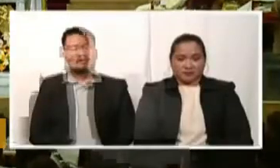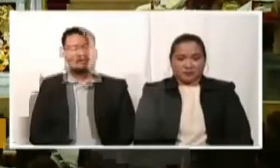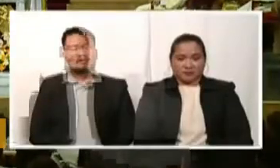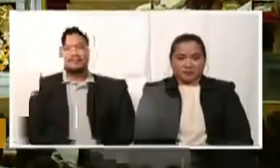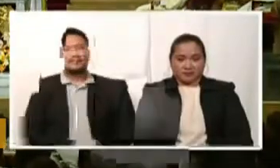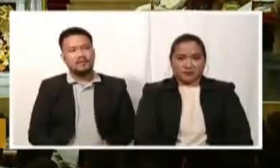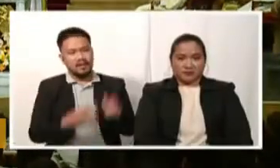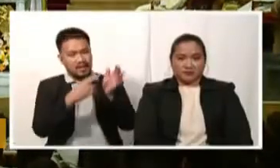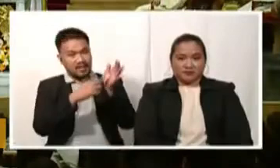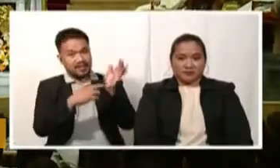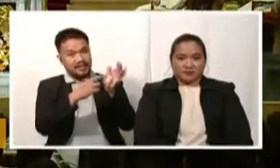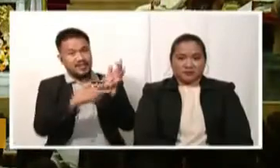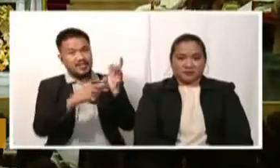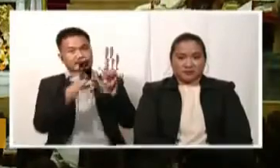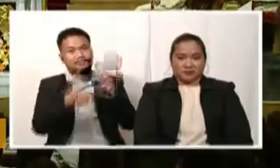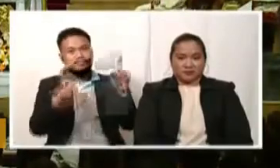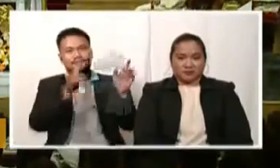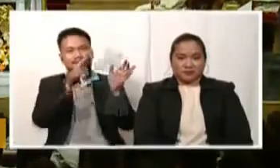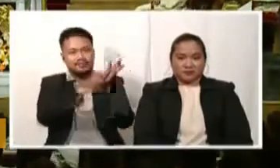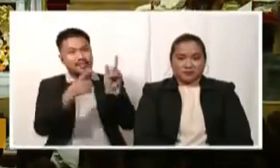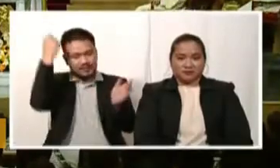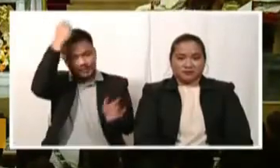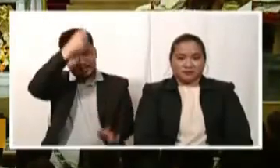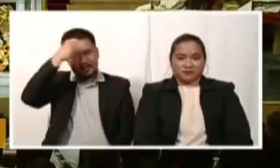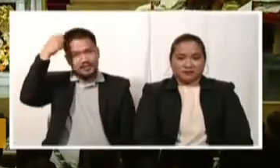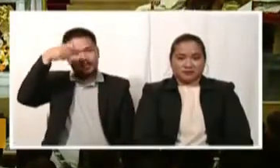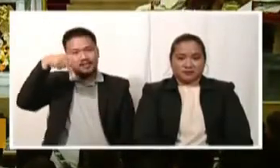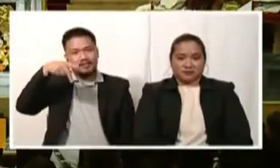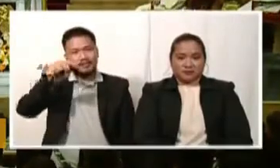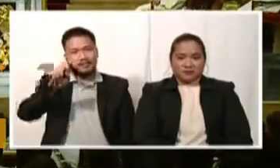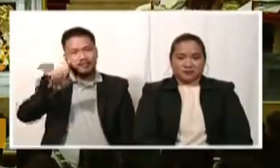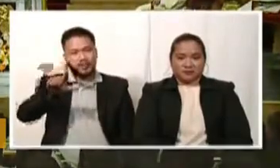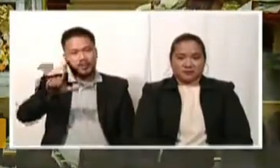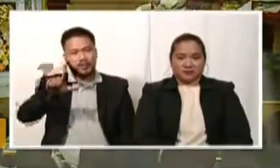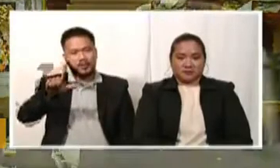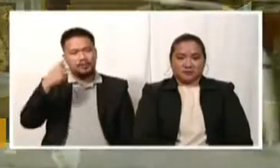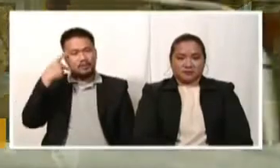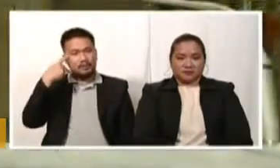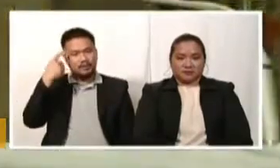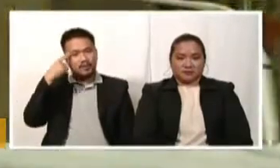A reading from the letter of Saint Paul to the Romans.